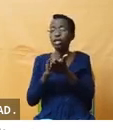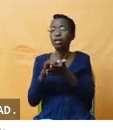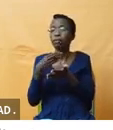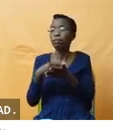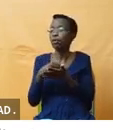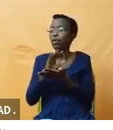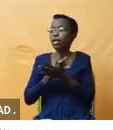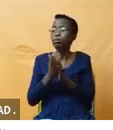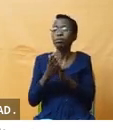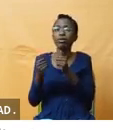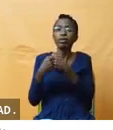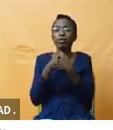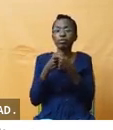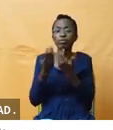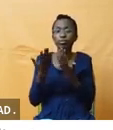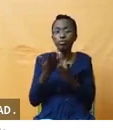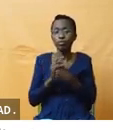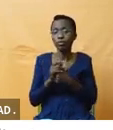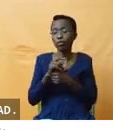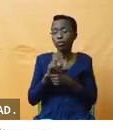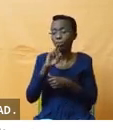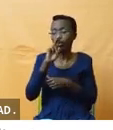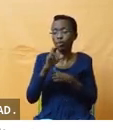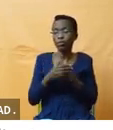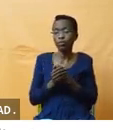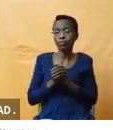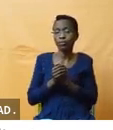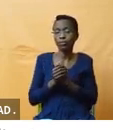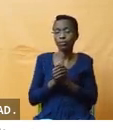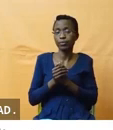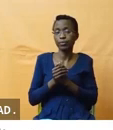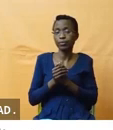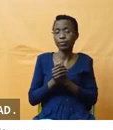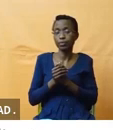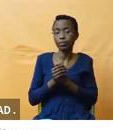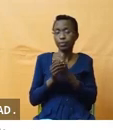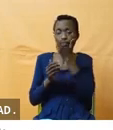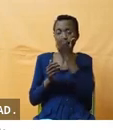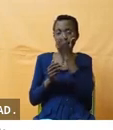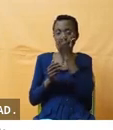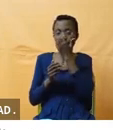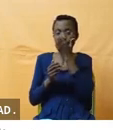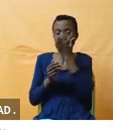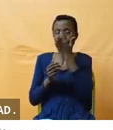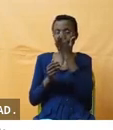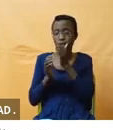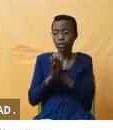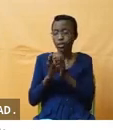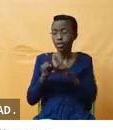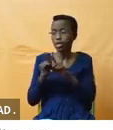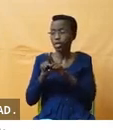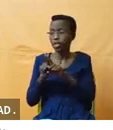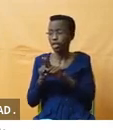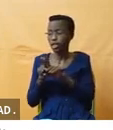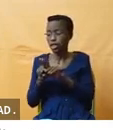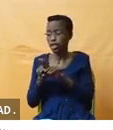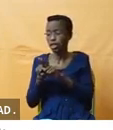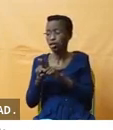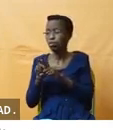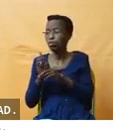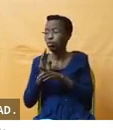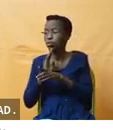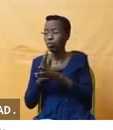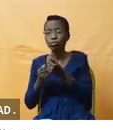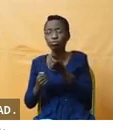loopholes for misuse of the same amount that we are procuring to help support the budget or even development within a